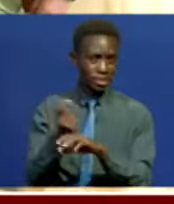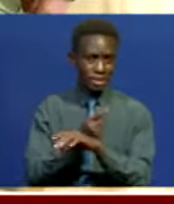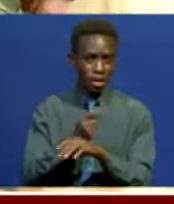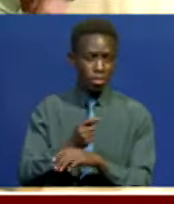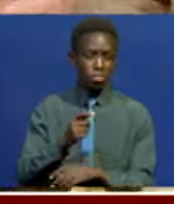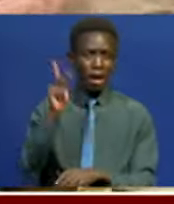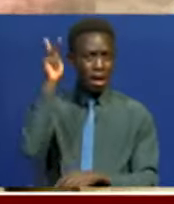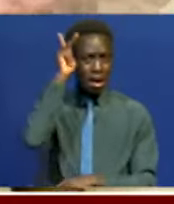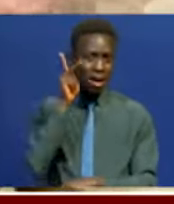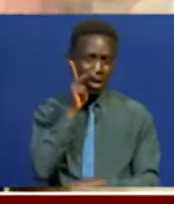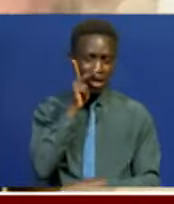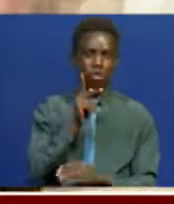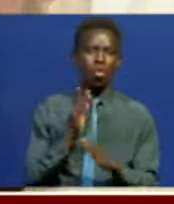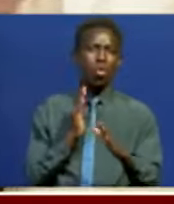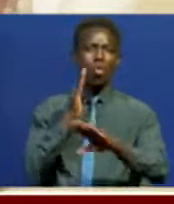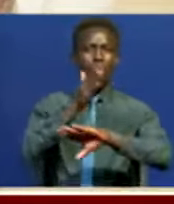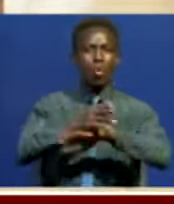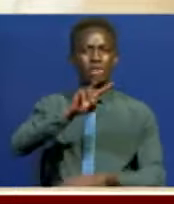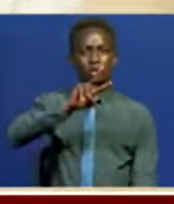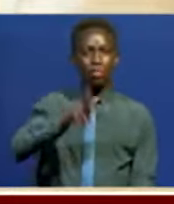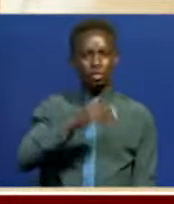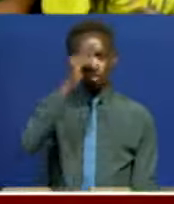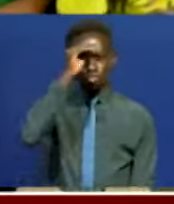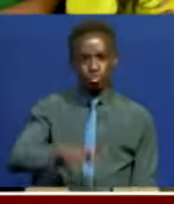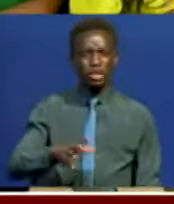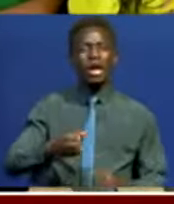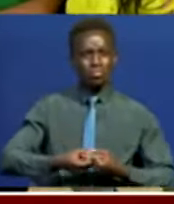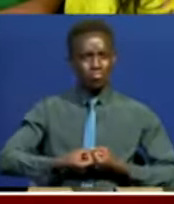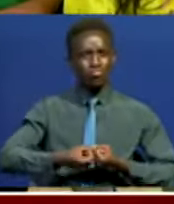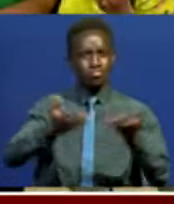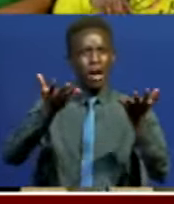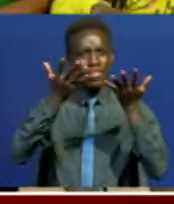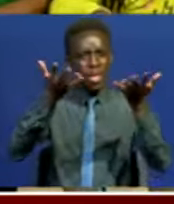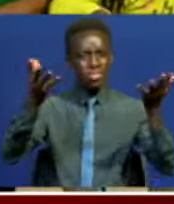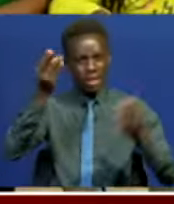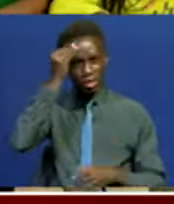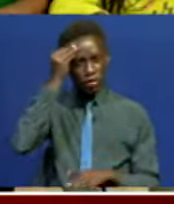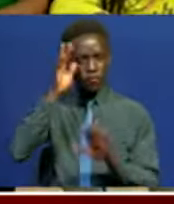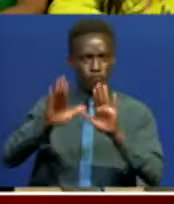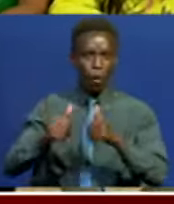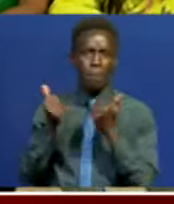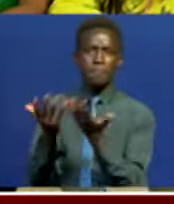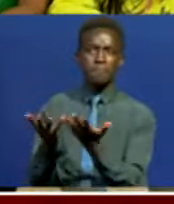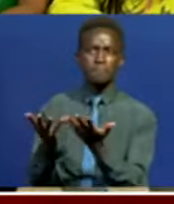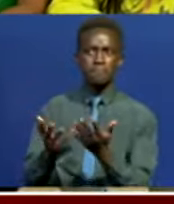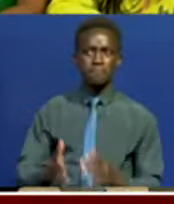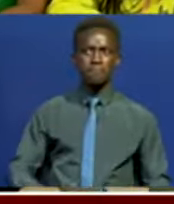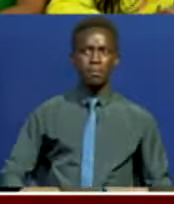wanafunzi 2000 wenye mahitaji maalum katika nyanja anuai.